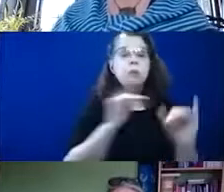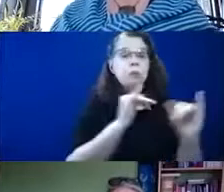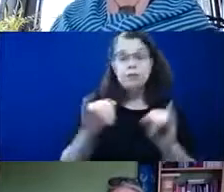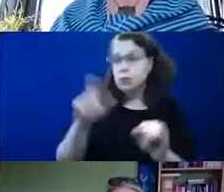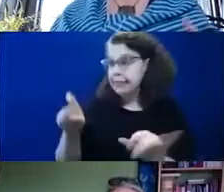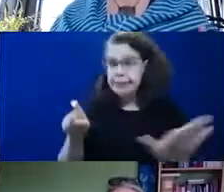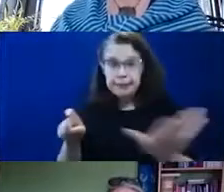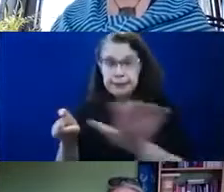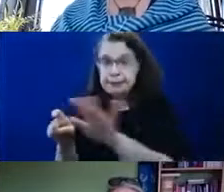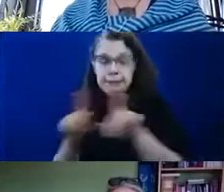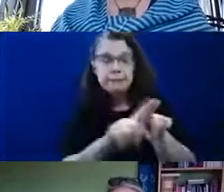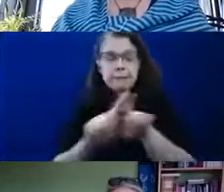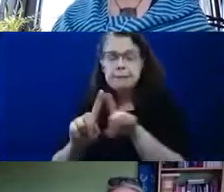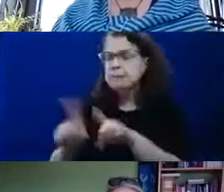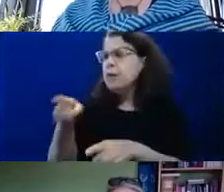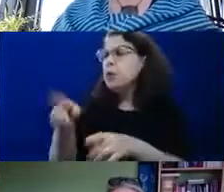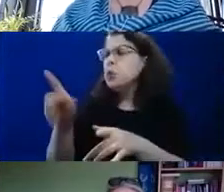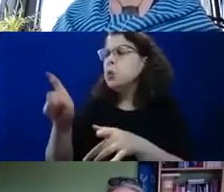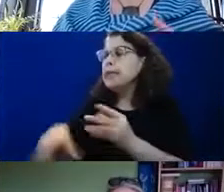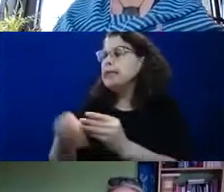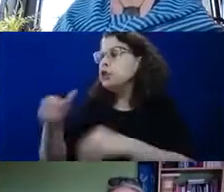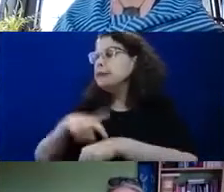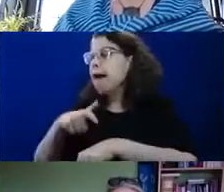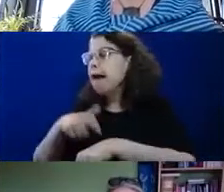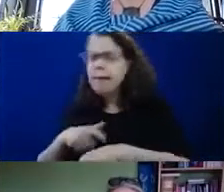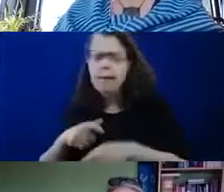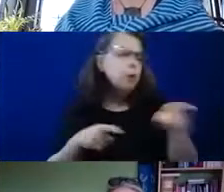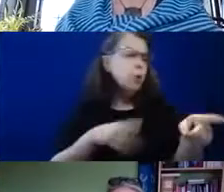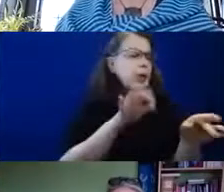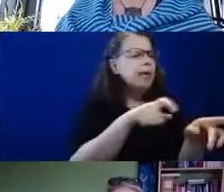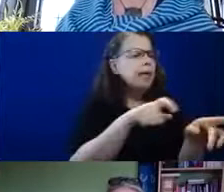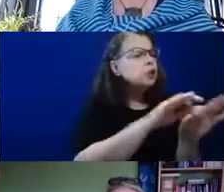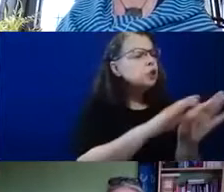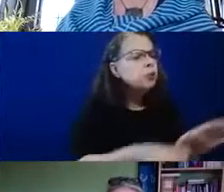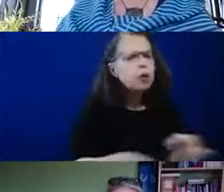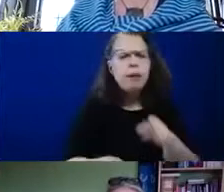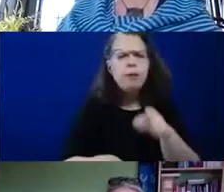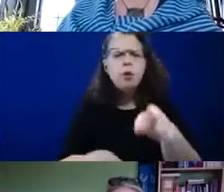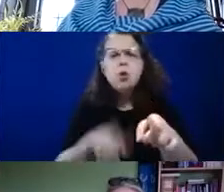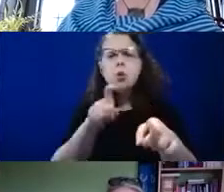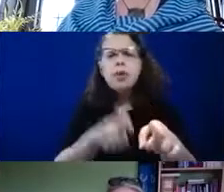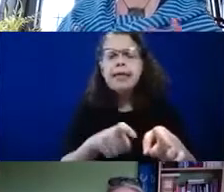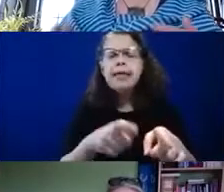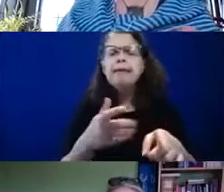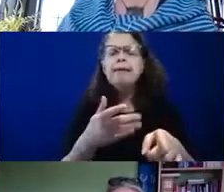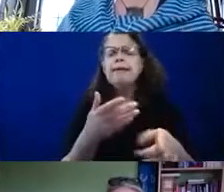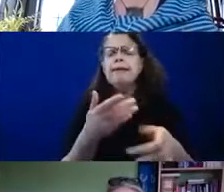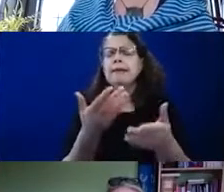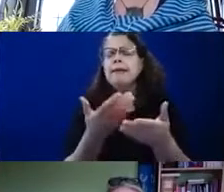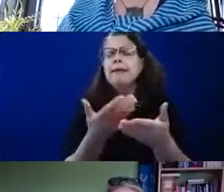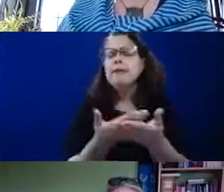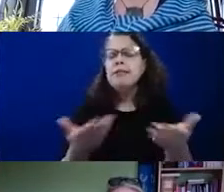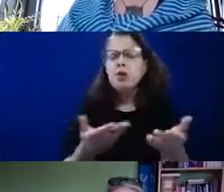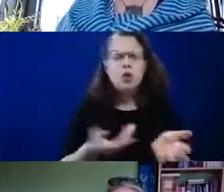need additional time for something? Do they need an interpreter? Do they need materials presented in a